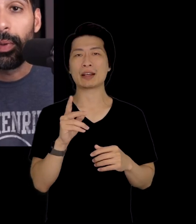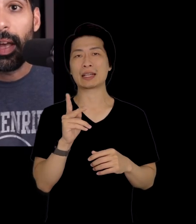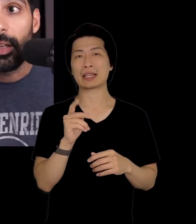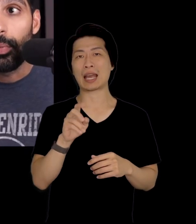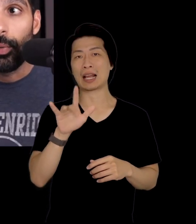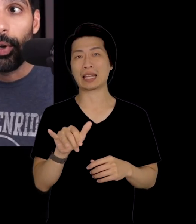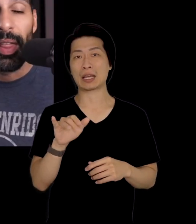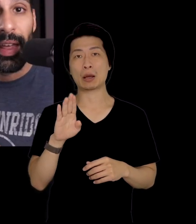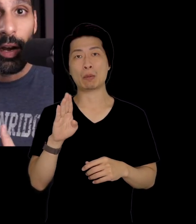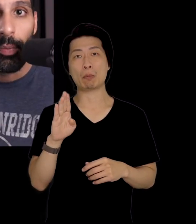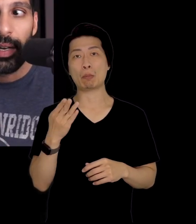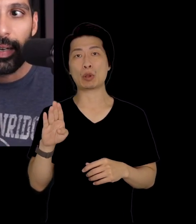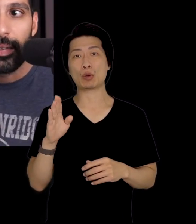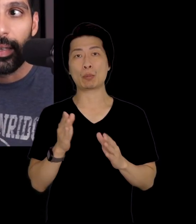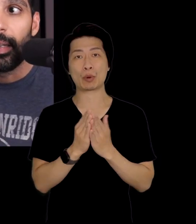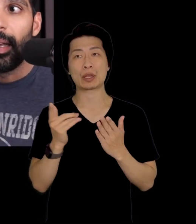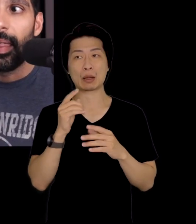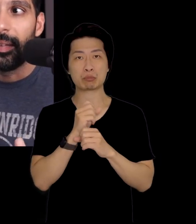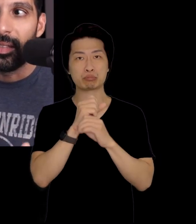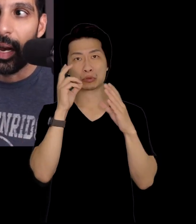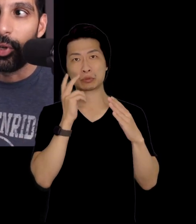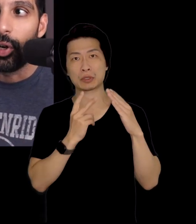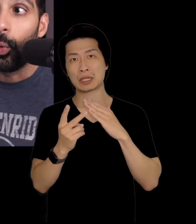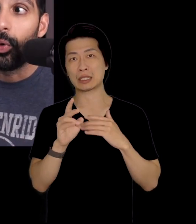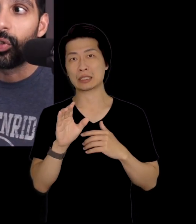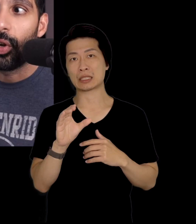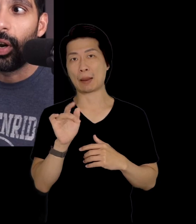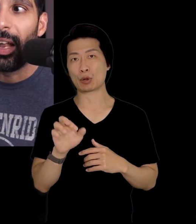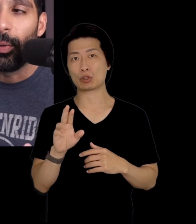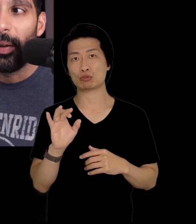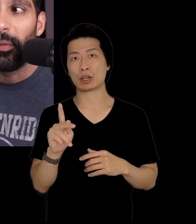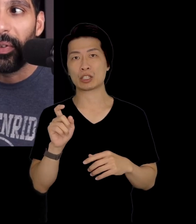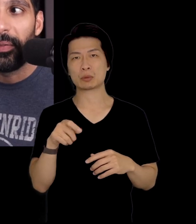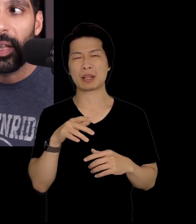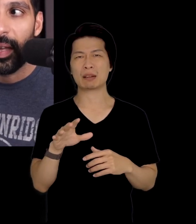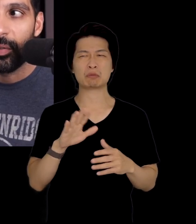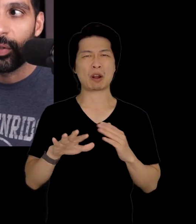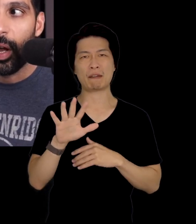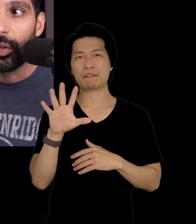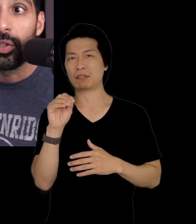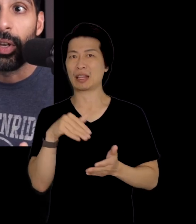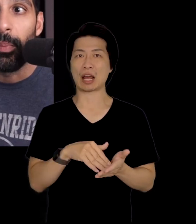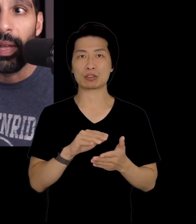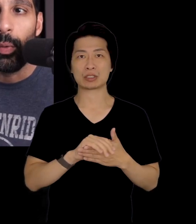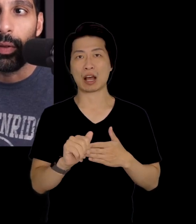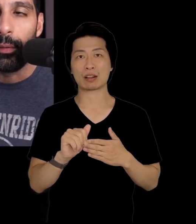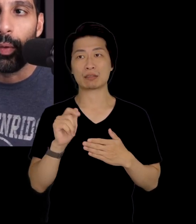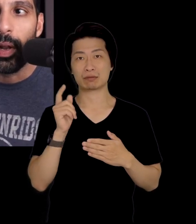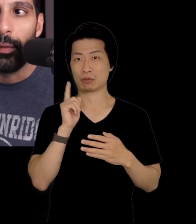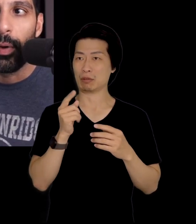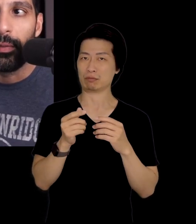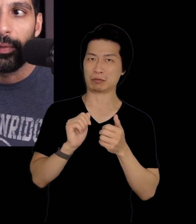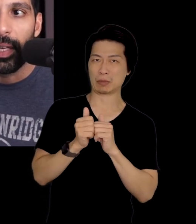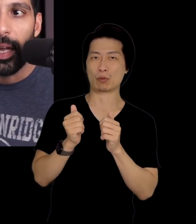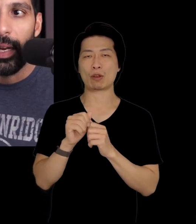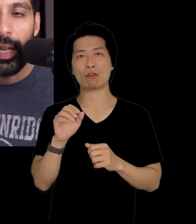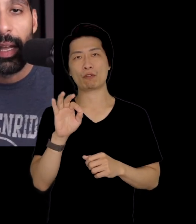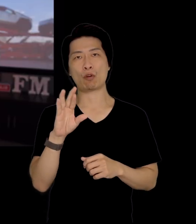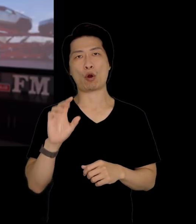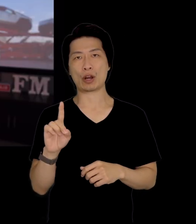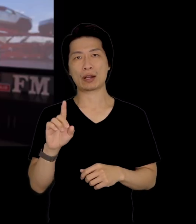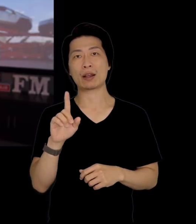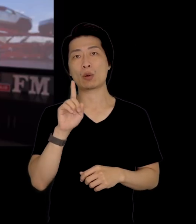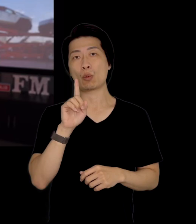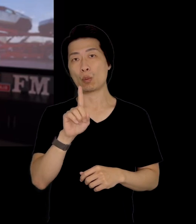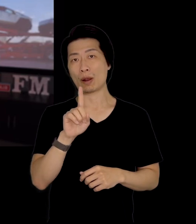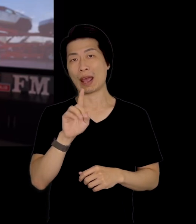from Kelley Blue Book. They are predicting that the Cybertruck will start at around $50,000 to compete with the Ford F-150 Lightning.